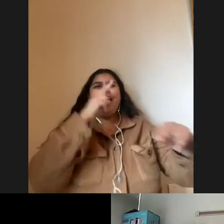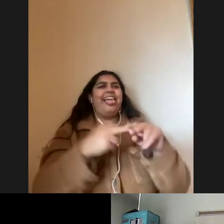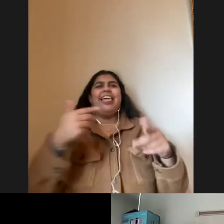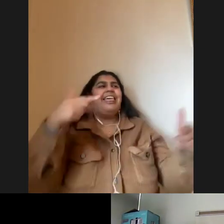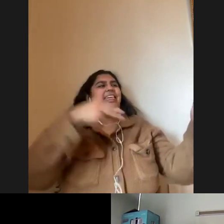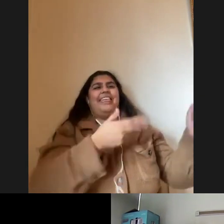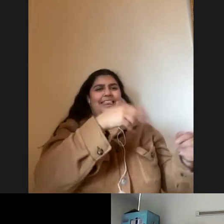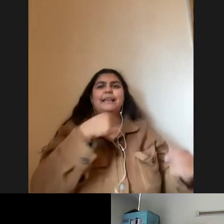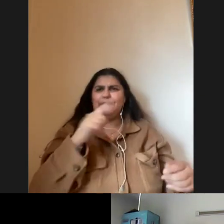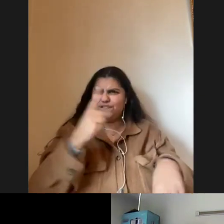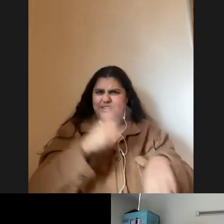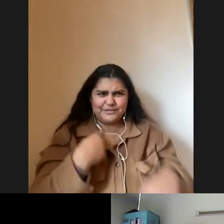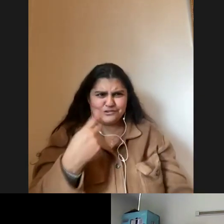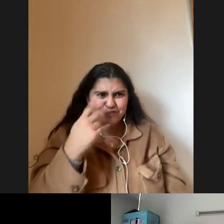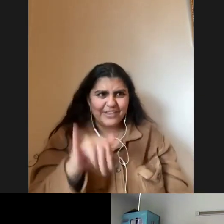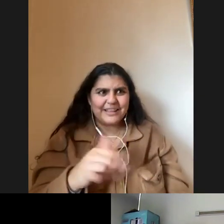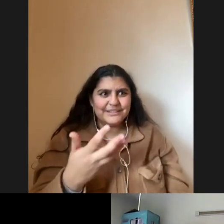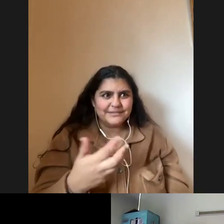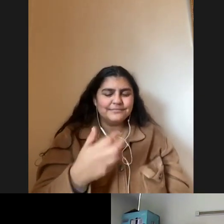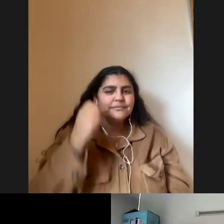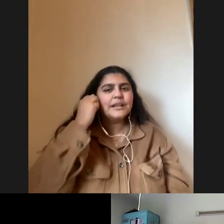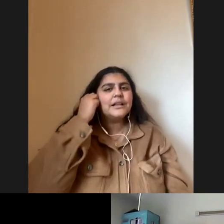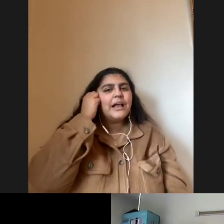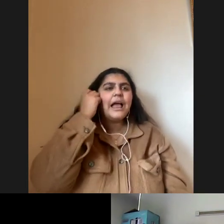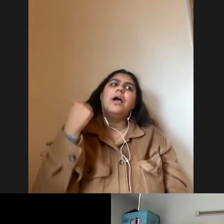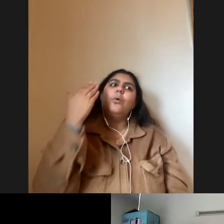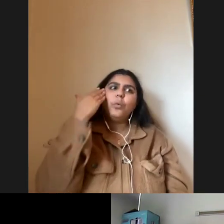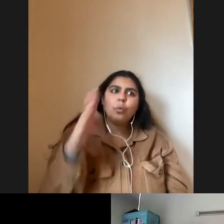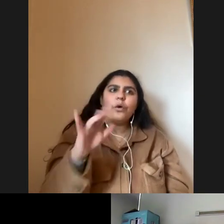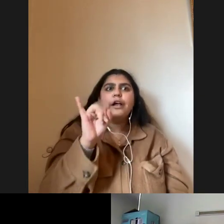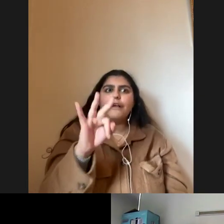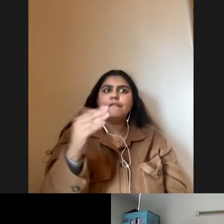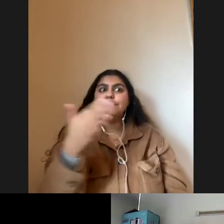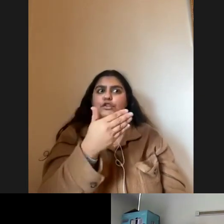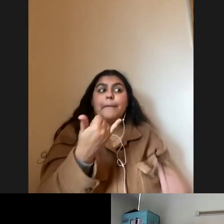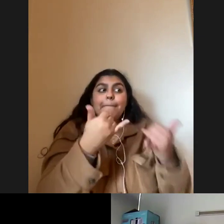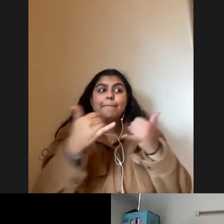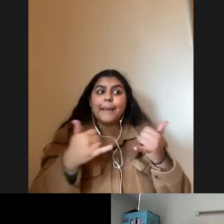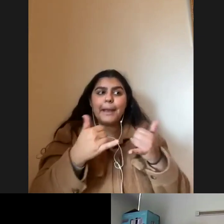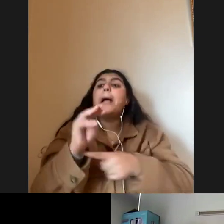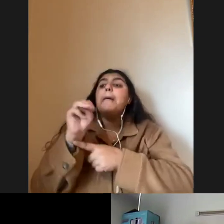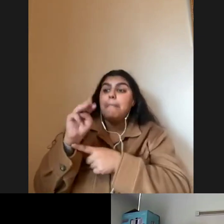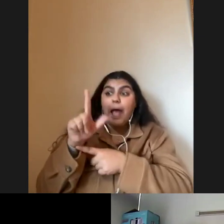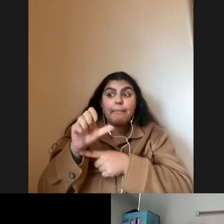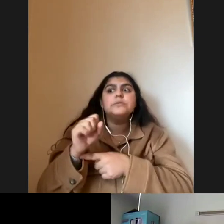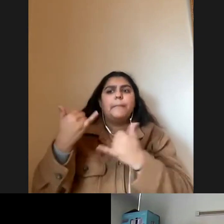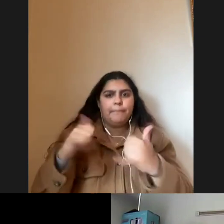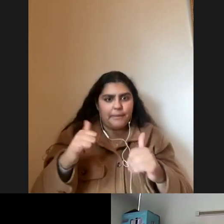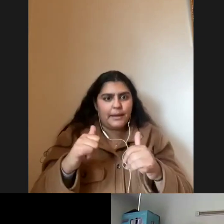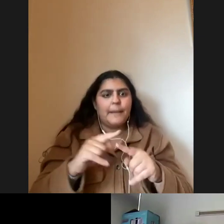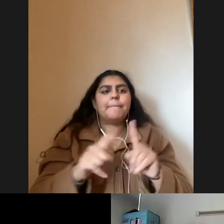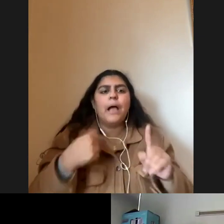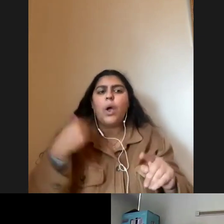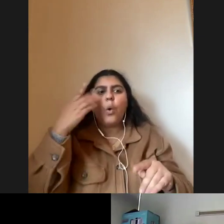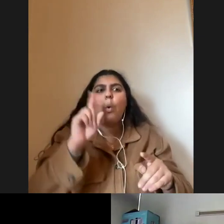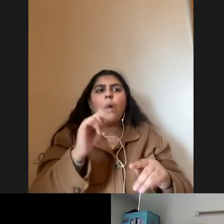anything like that. So I don't even know if for sure if fish play. Mammals certainly play. I don't know where play evolved and